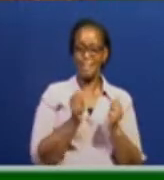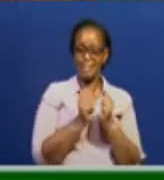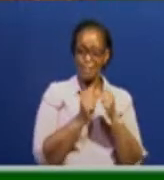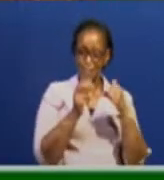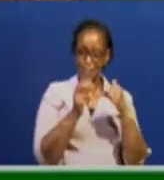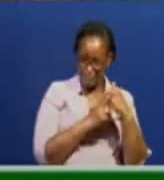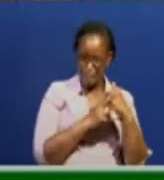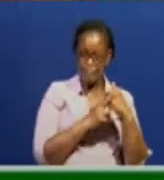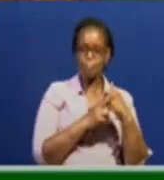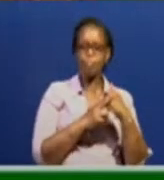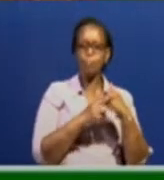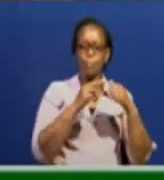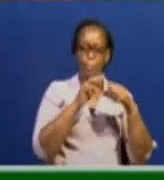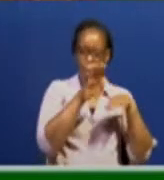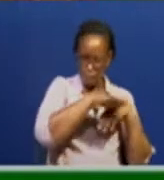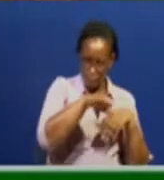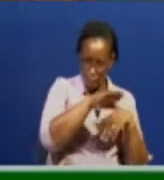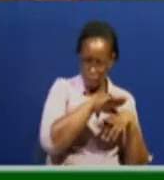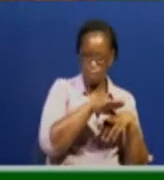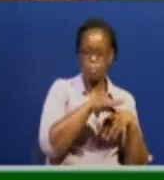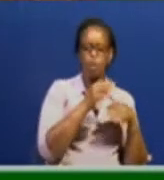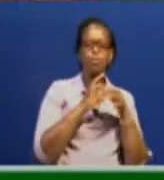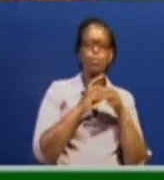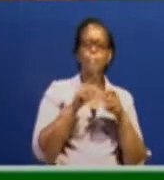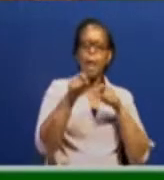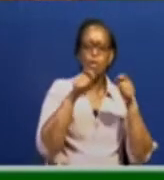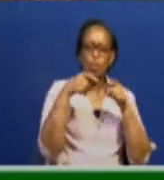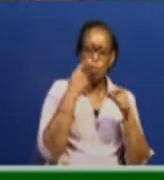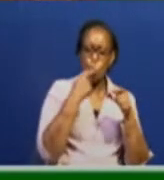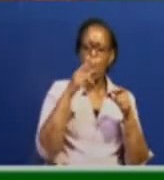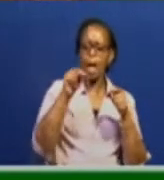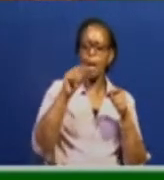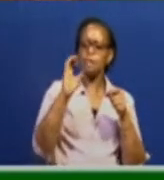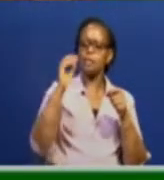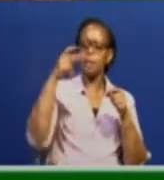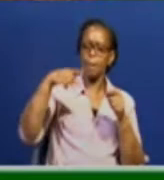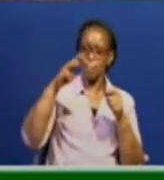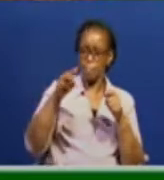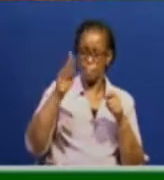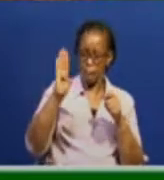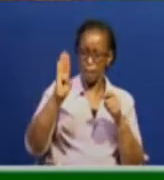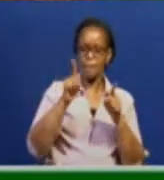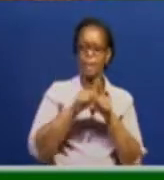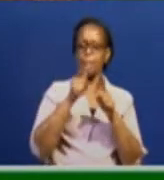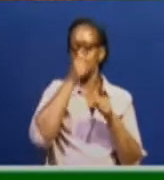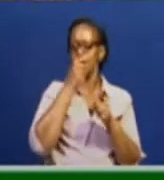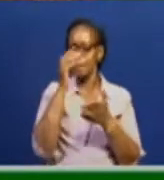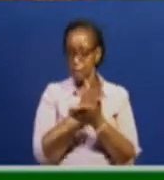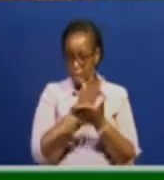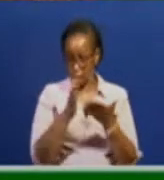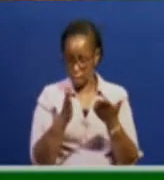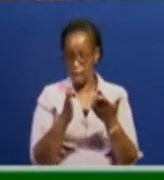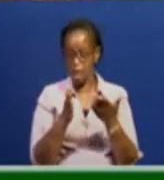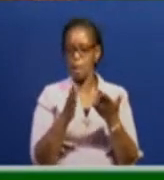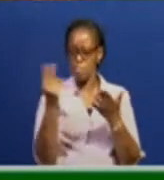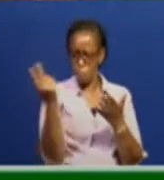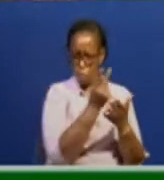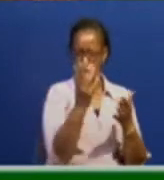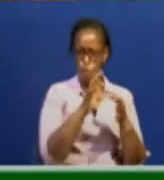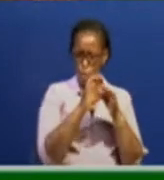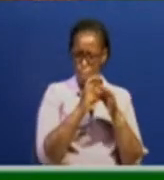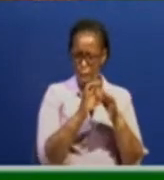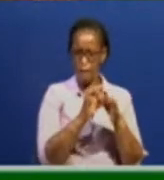warehouses jointly managed by the National Cereals and Produce Board and the private sector owners with a combined capacity